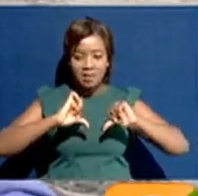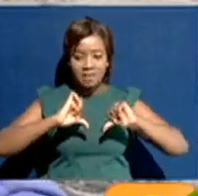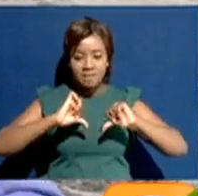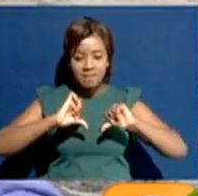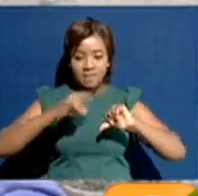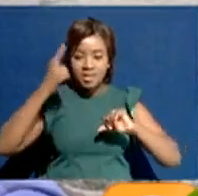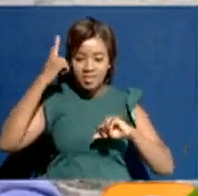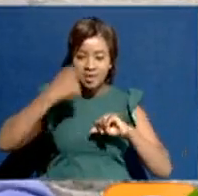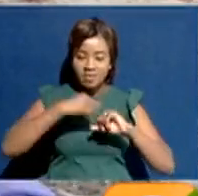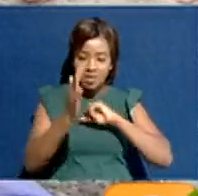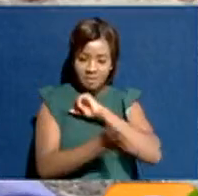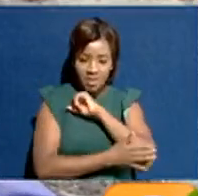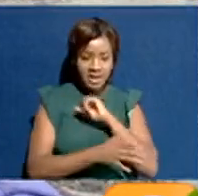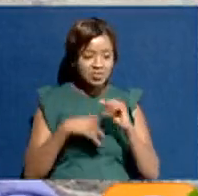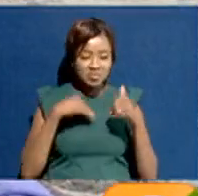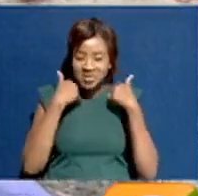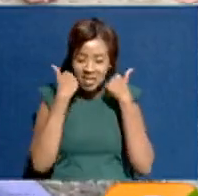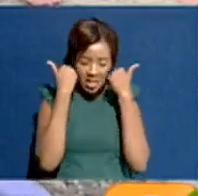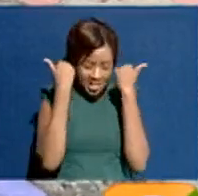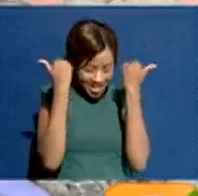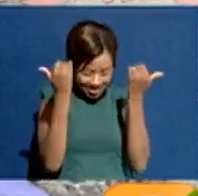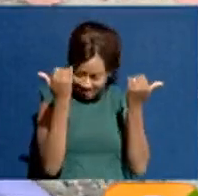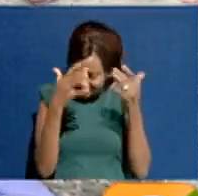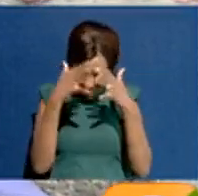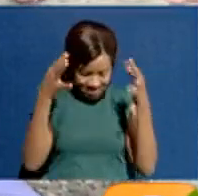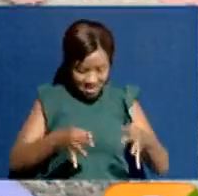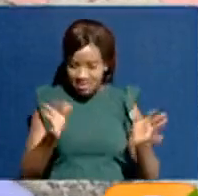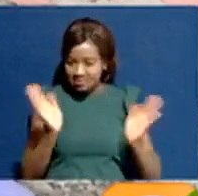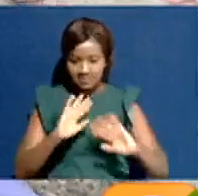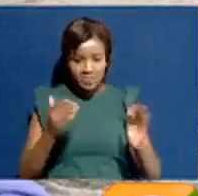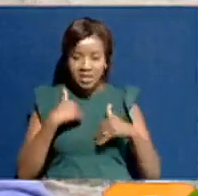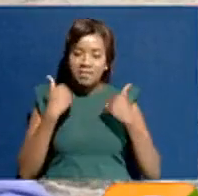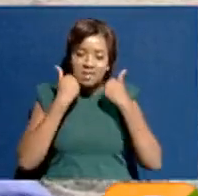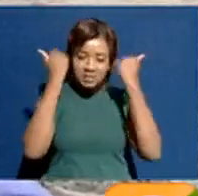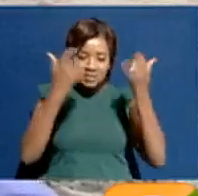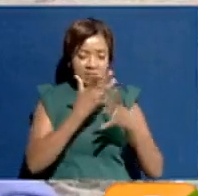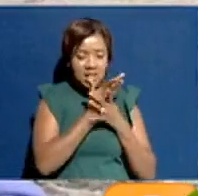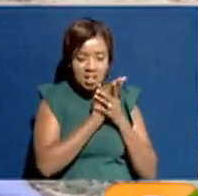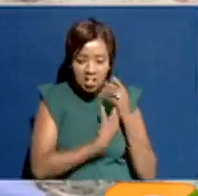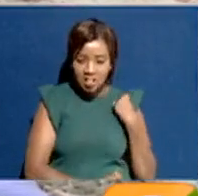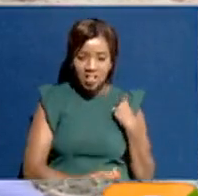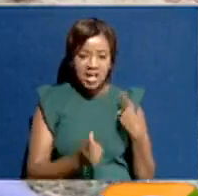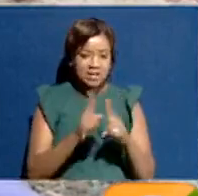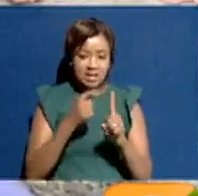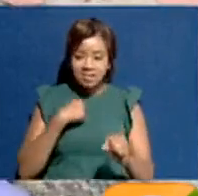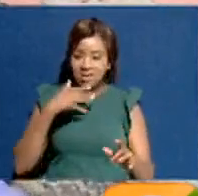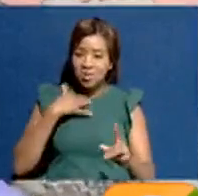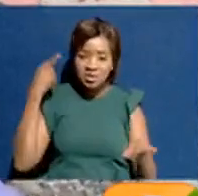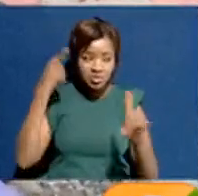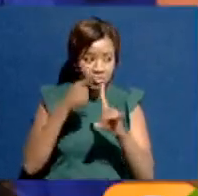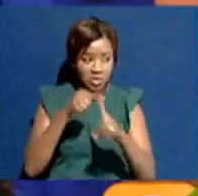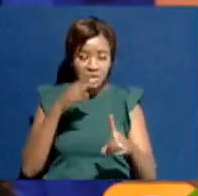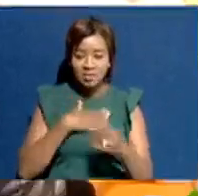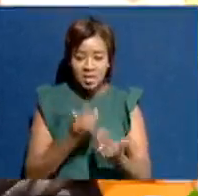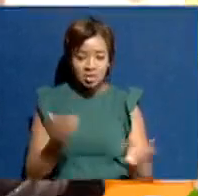So venye ilinifikia mimi nikafanya hiki kitendo, nilikuwa stress na ni depression na sikuwa na intention ya kuua watoto